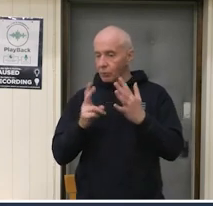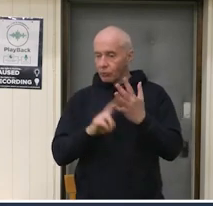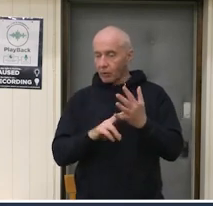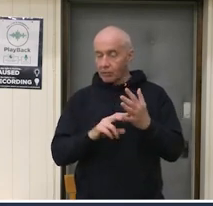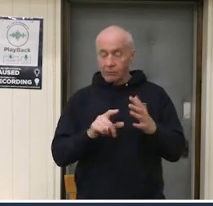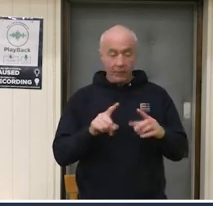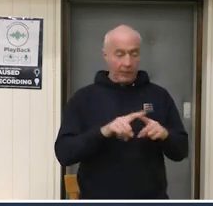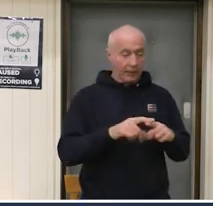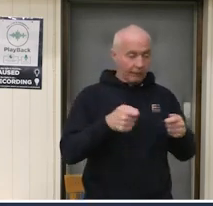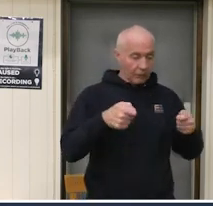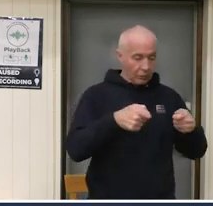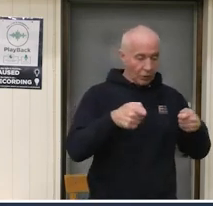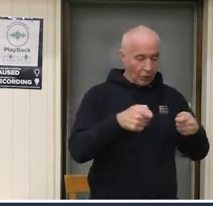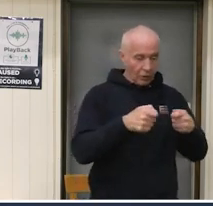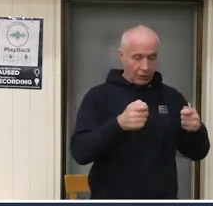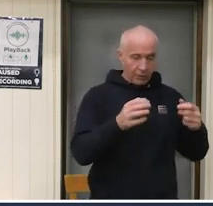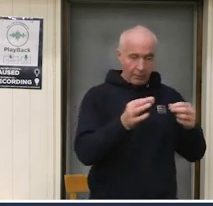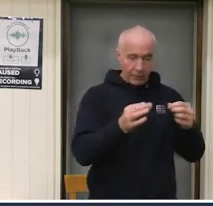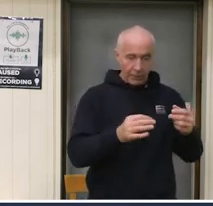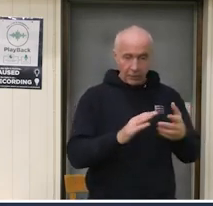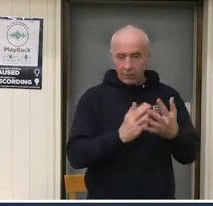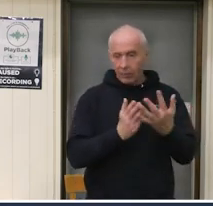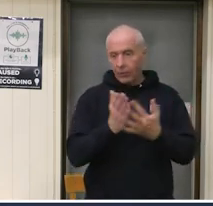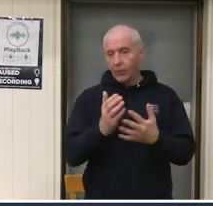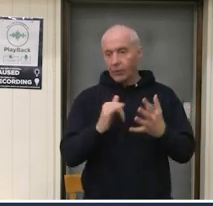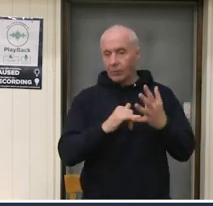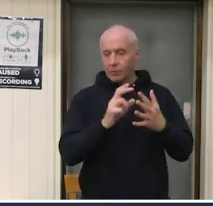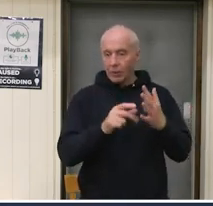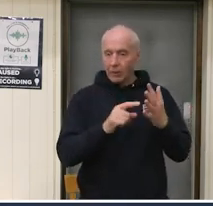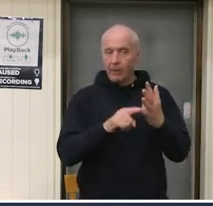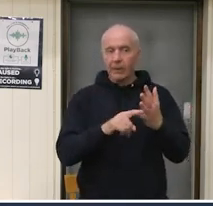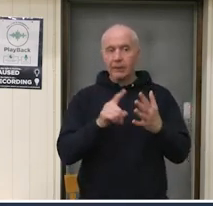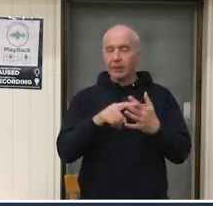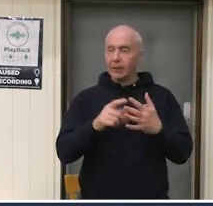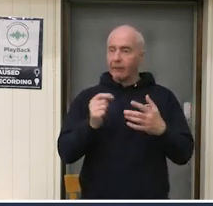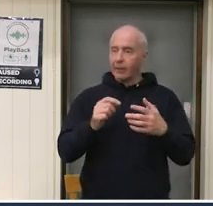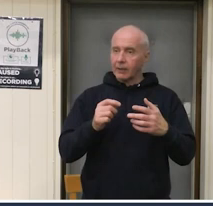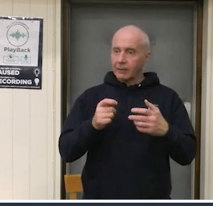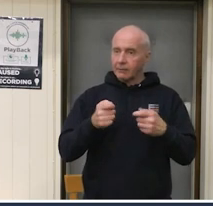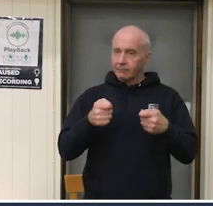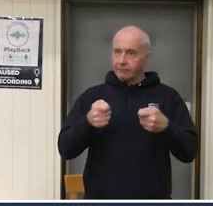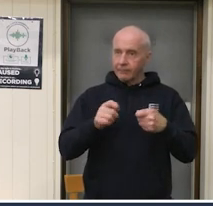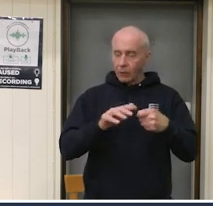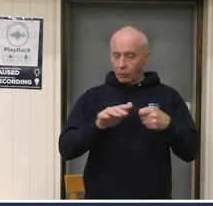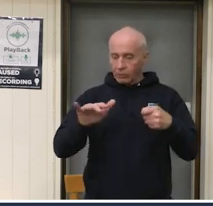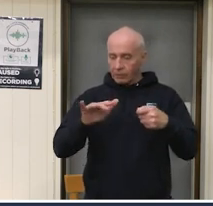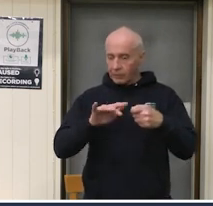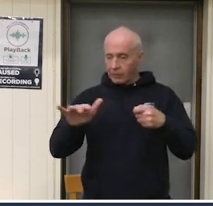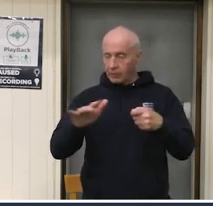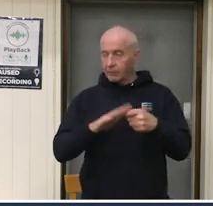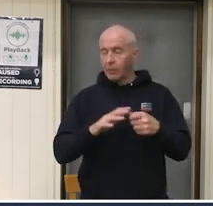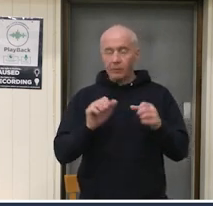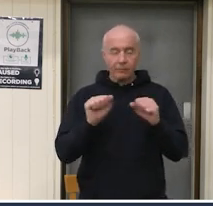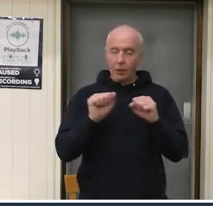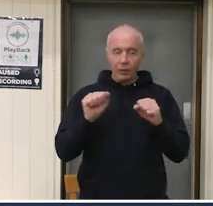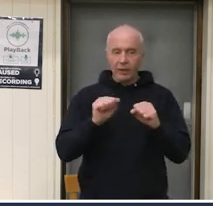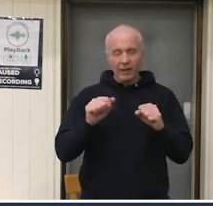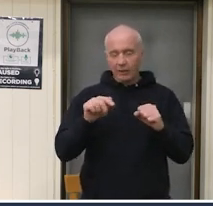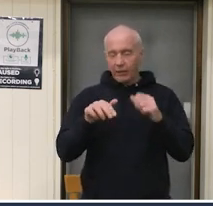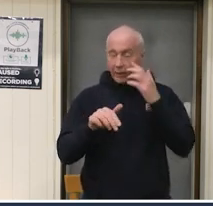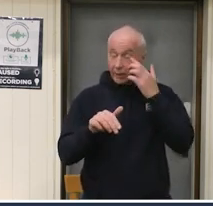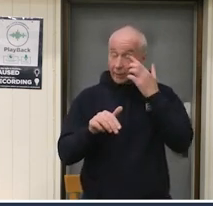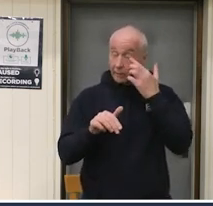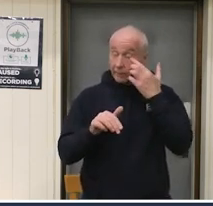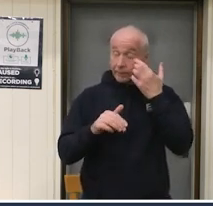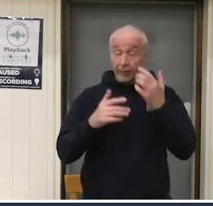are charged particles pass, we can put them through a solenoid, it generates current, that sort of thing. But we are nowhere near that yet, right? So let's get fusion to work, do the